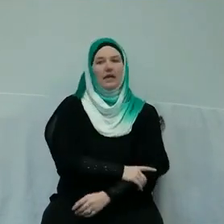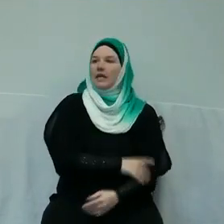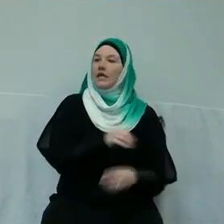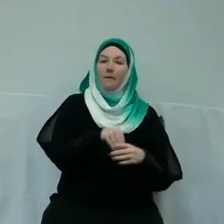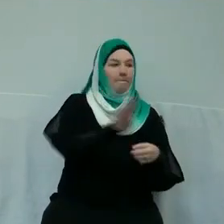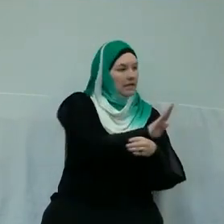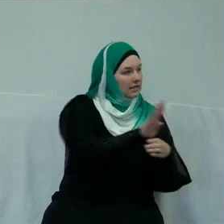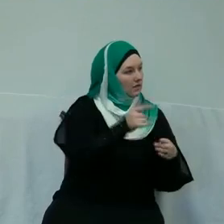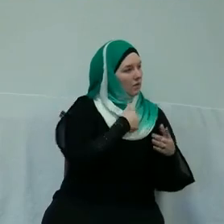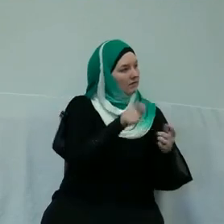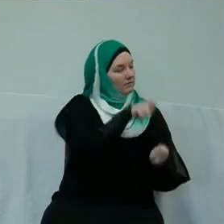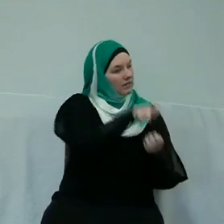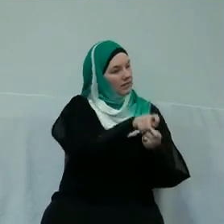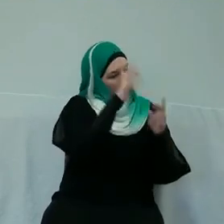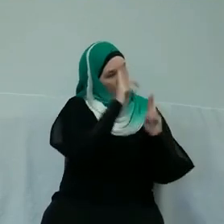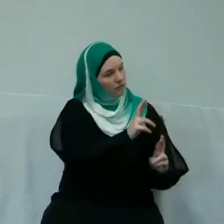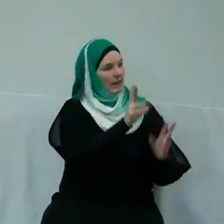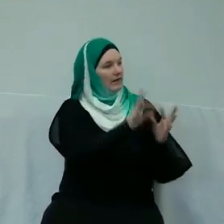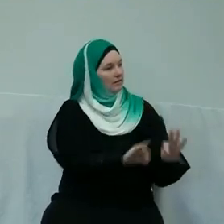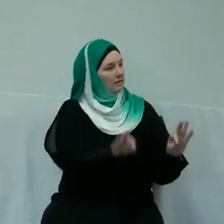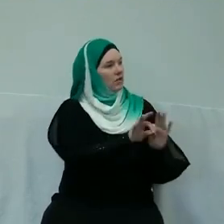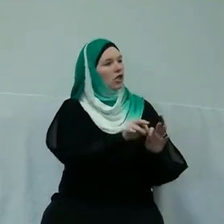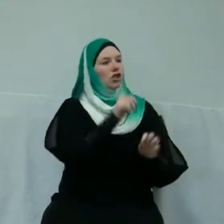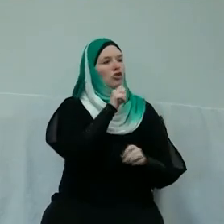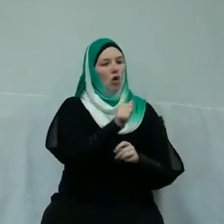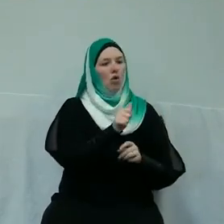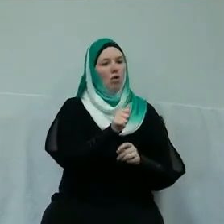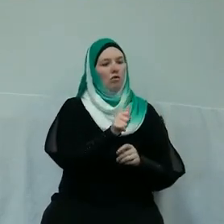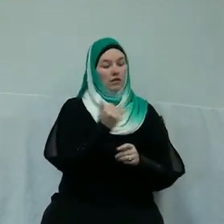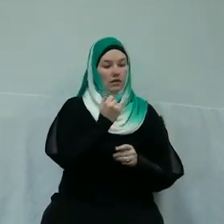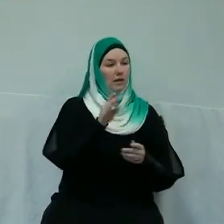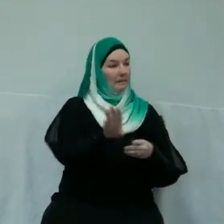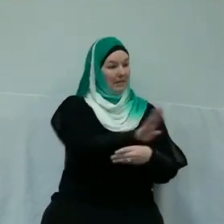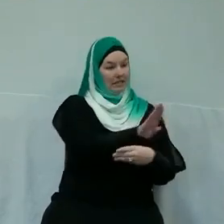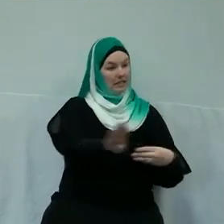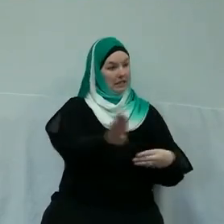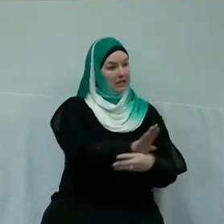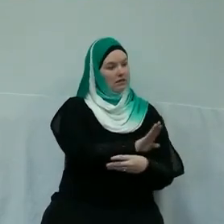business, don't shortchange somebody for